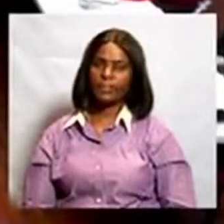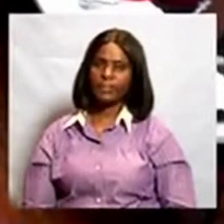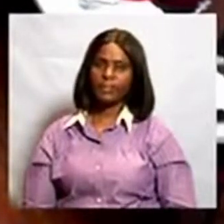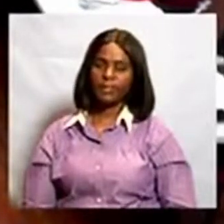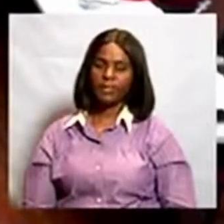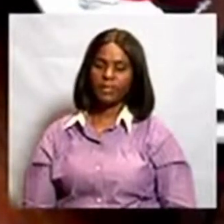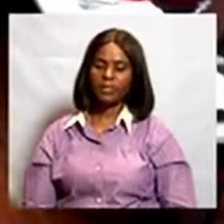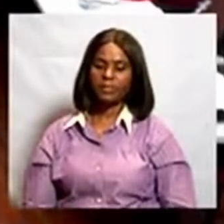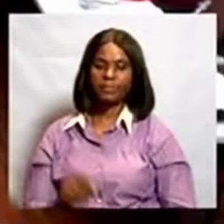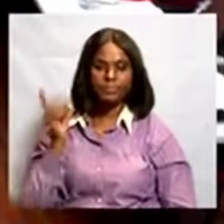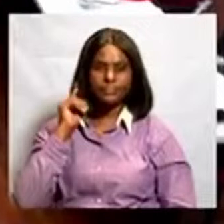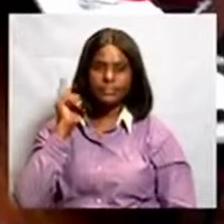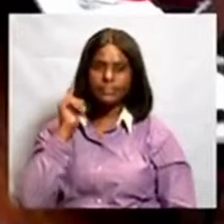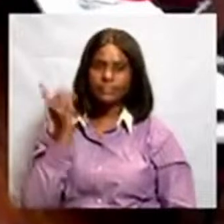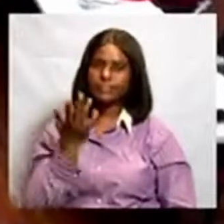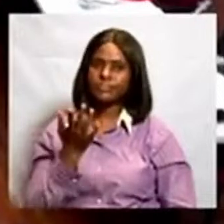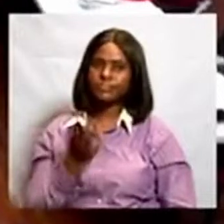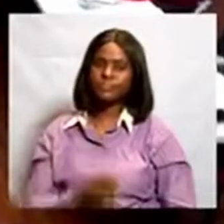We can't hear him.